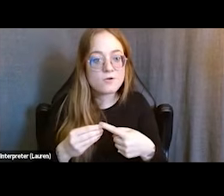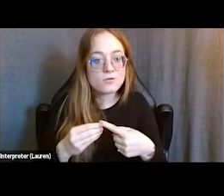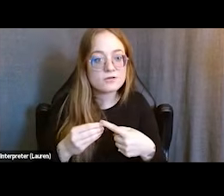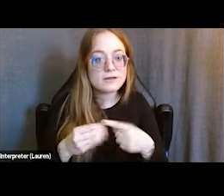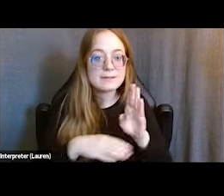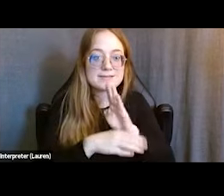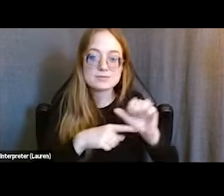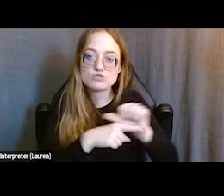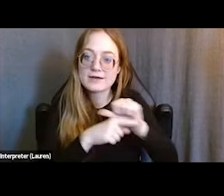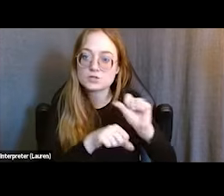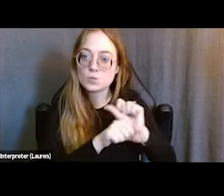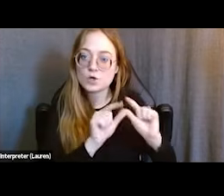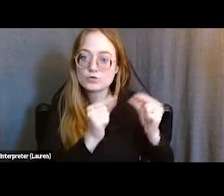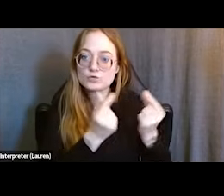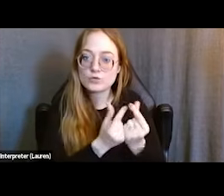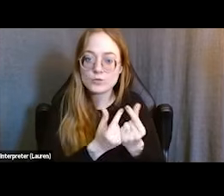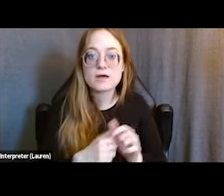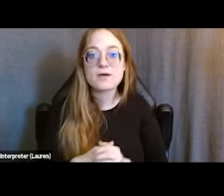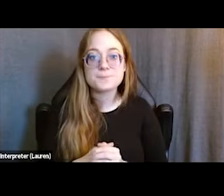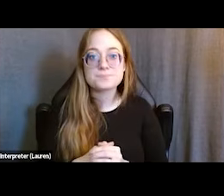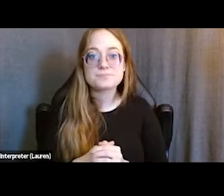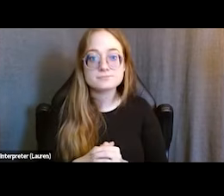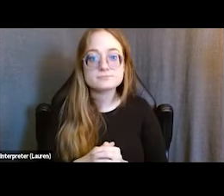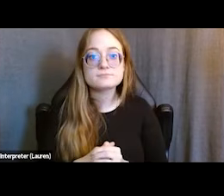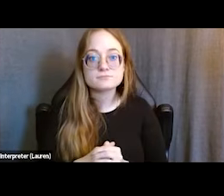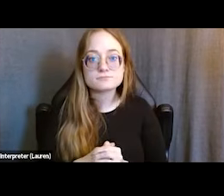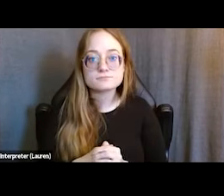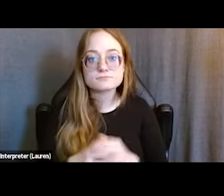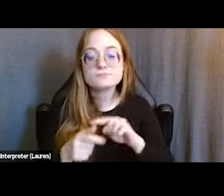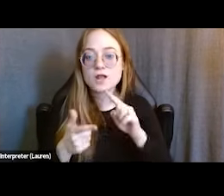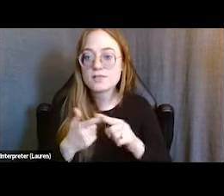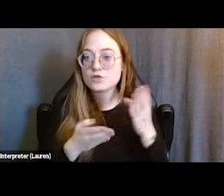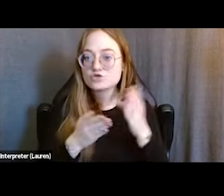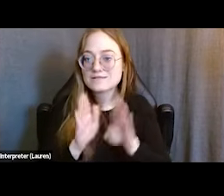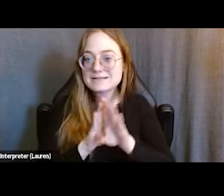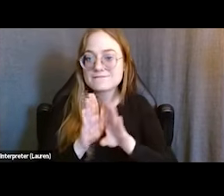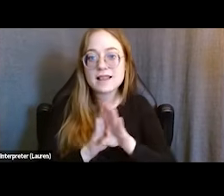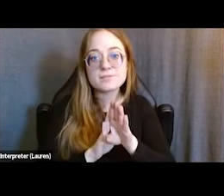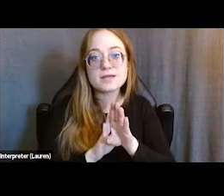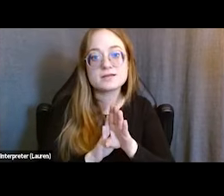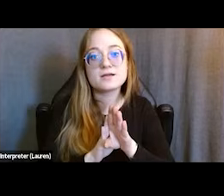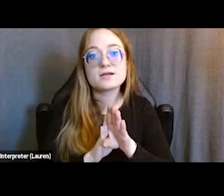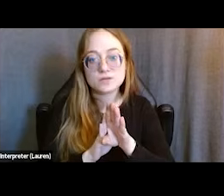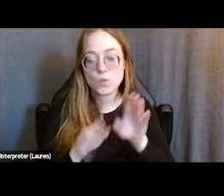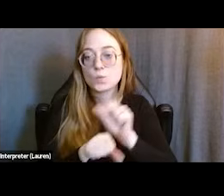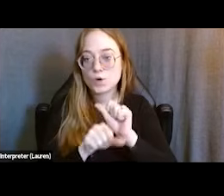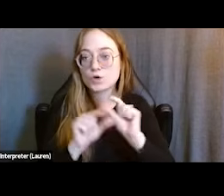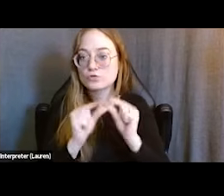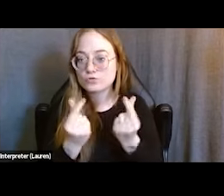the service development work group, really diving into intensive home-based therapy,